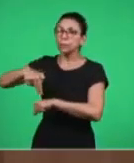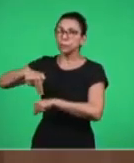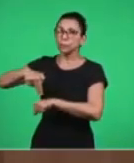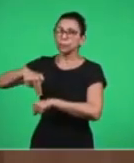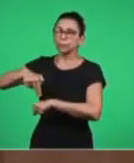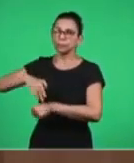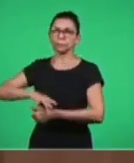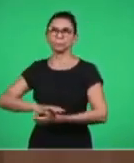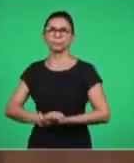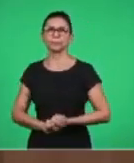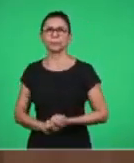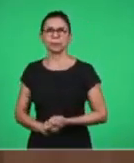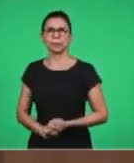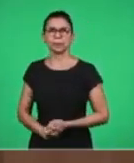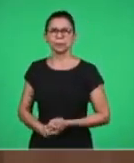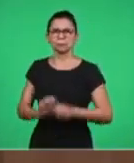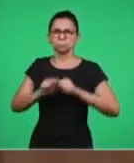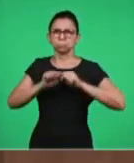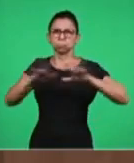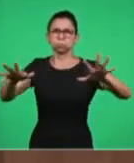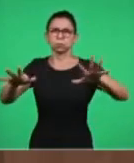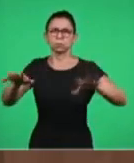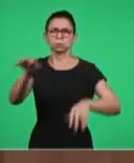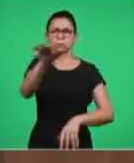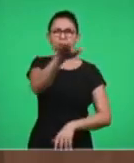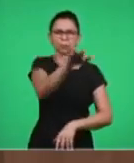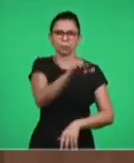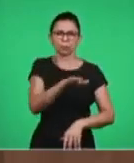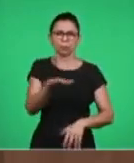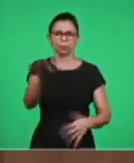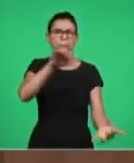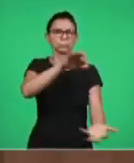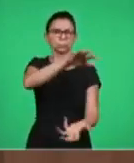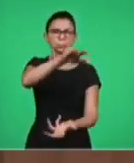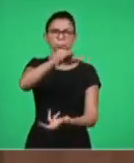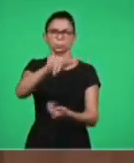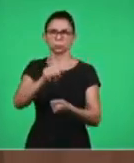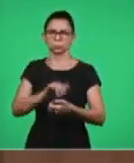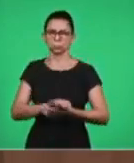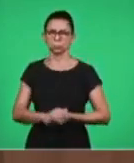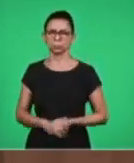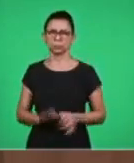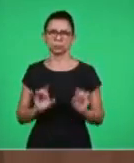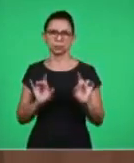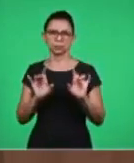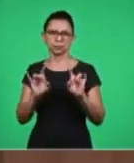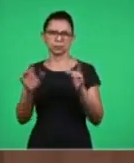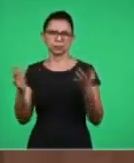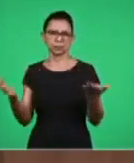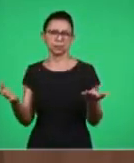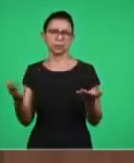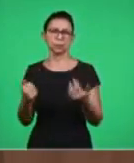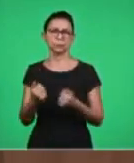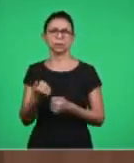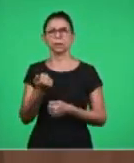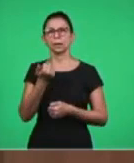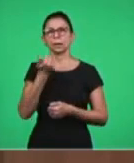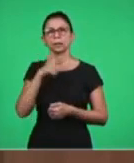nation, and it is all over the world, especially in countries